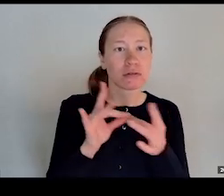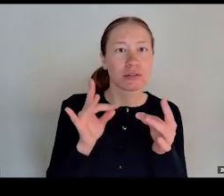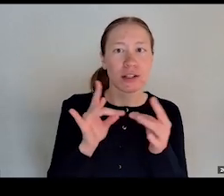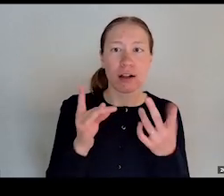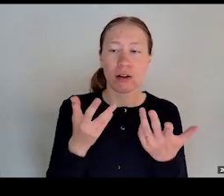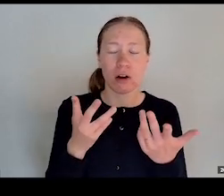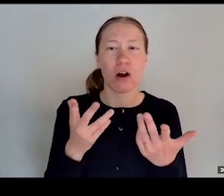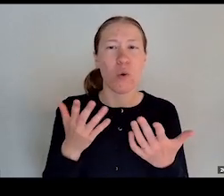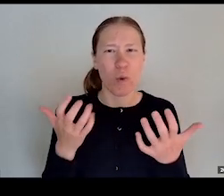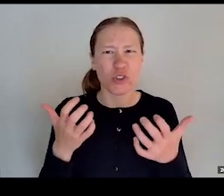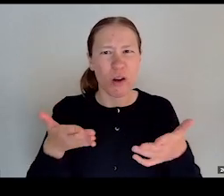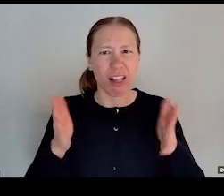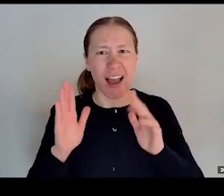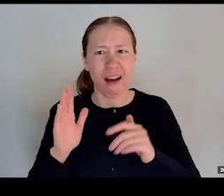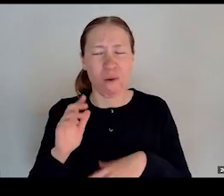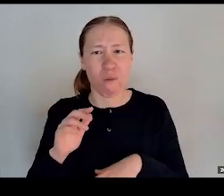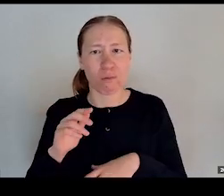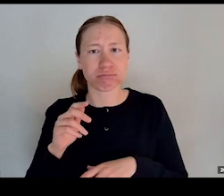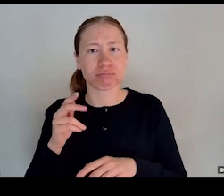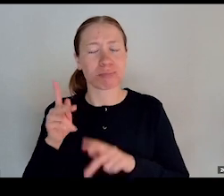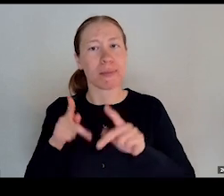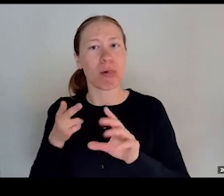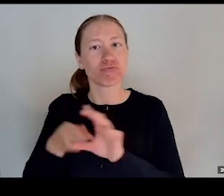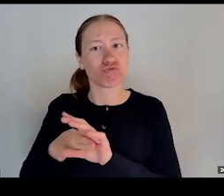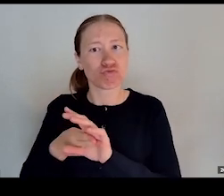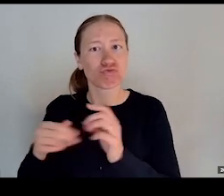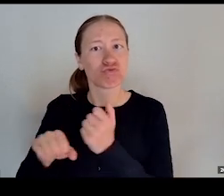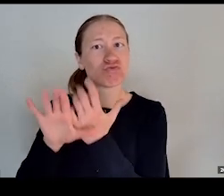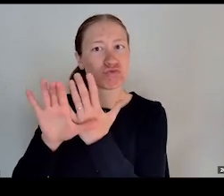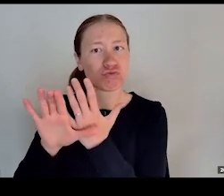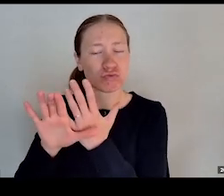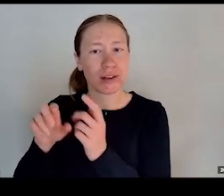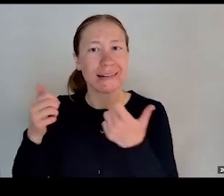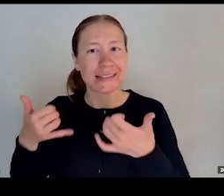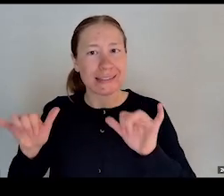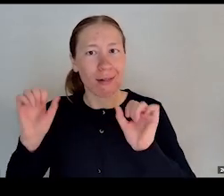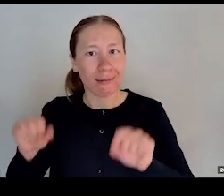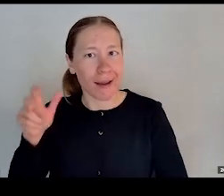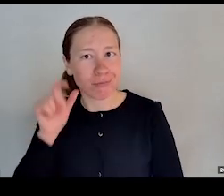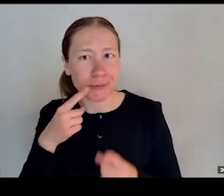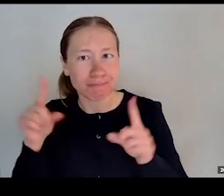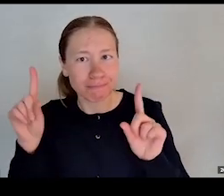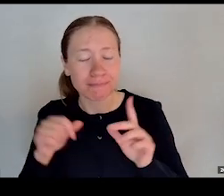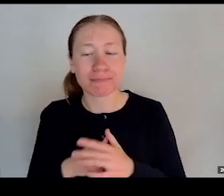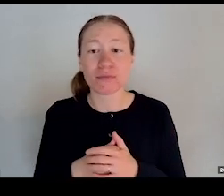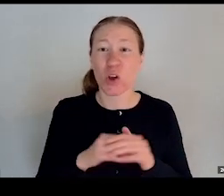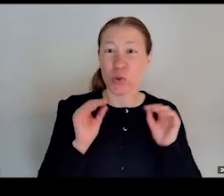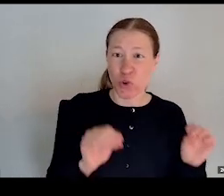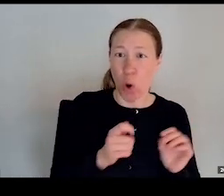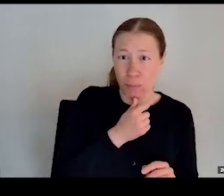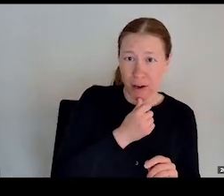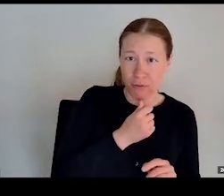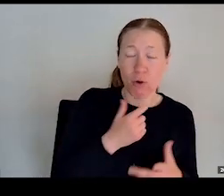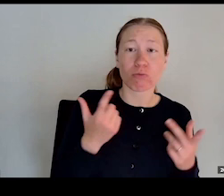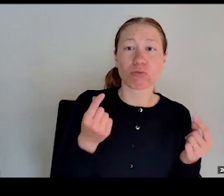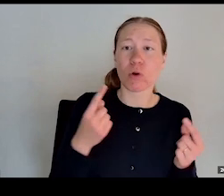home are still able to hear the question. If they ask a question without a microphone, it's going to be best practice for the presenter